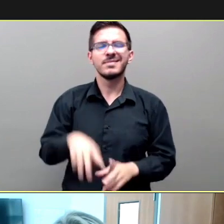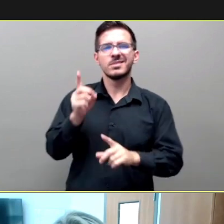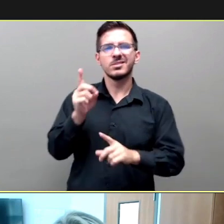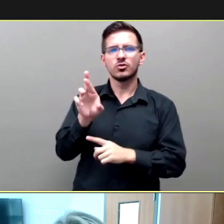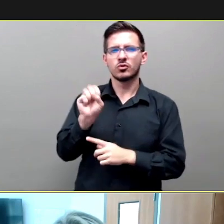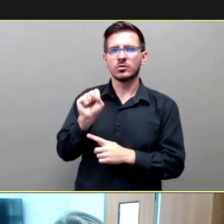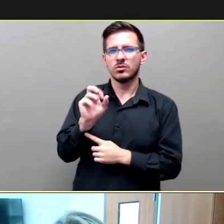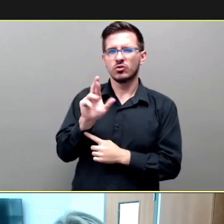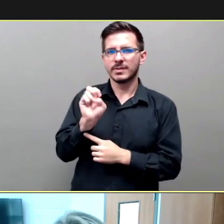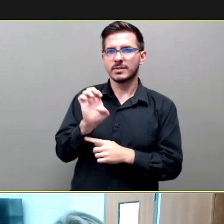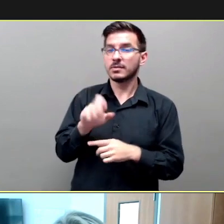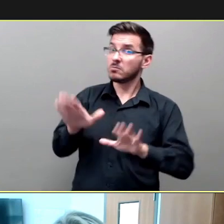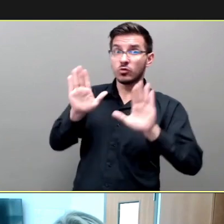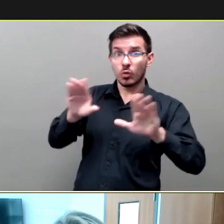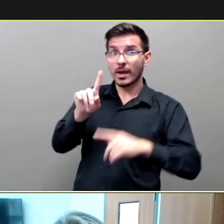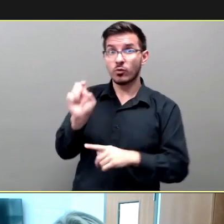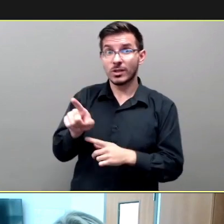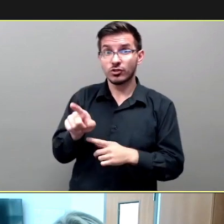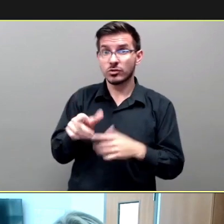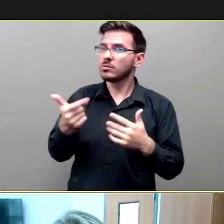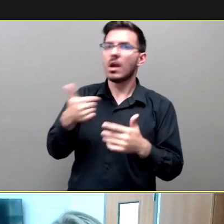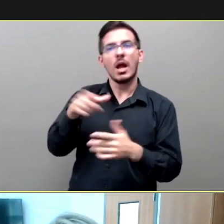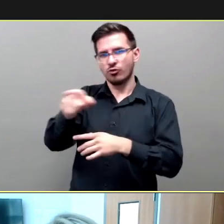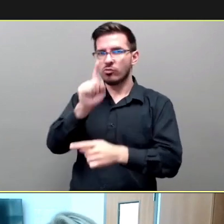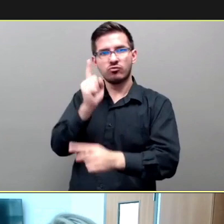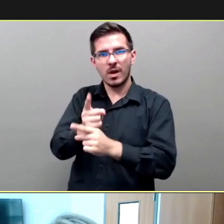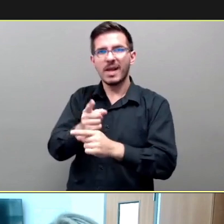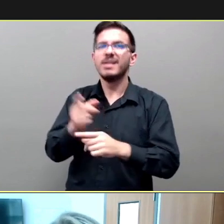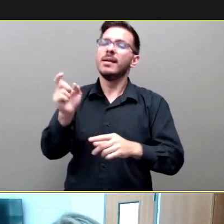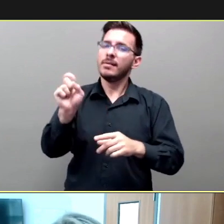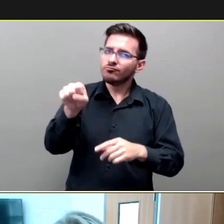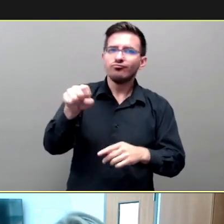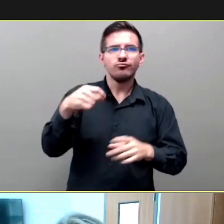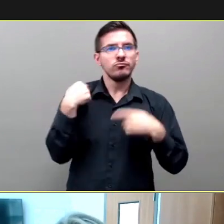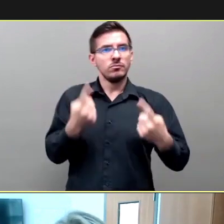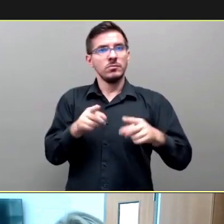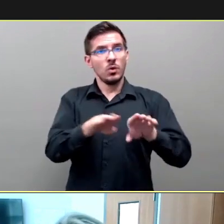can let you know, I think you're absolutely right. We've been actually opening and closing